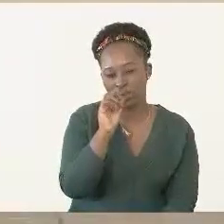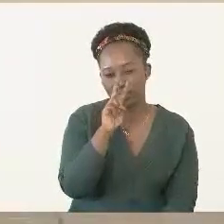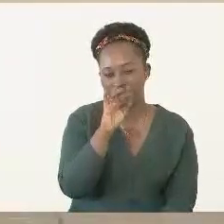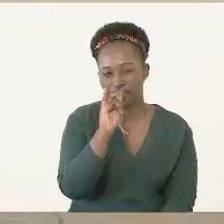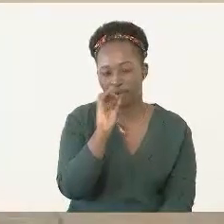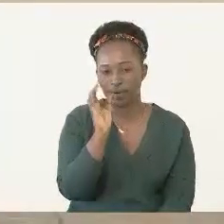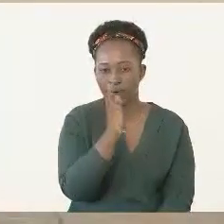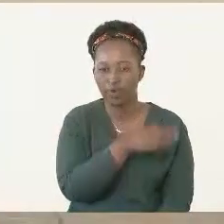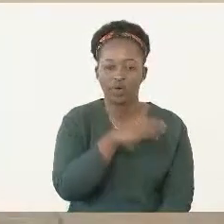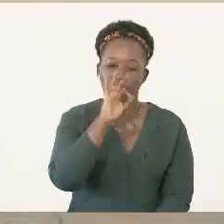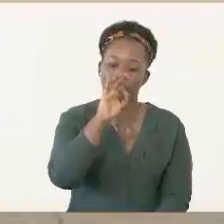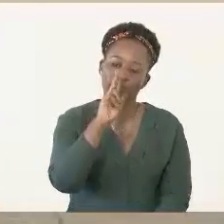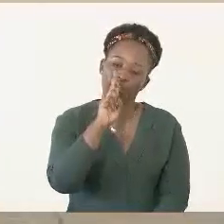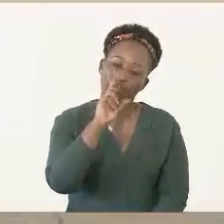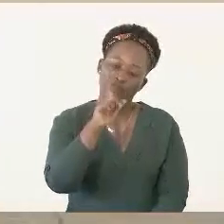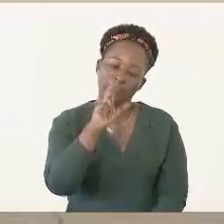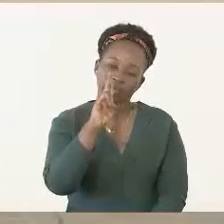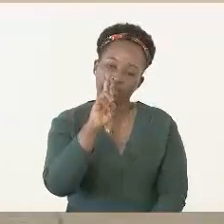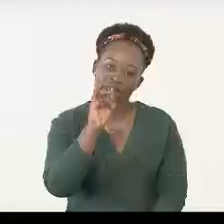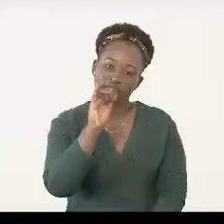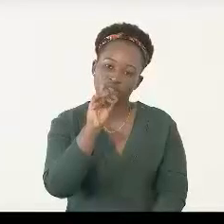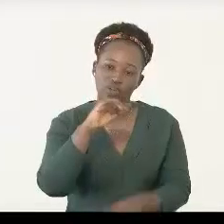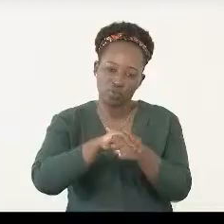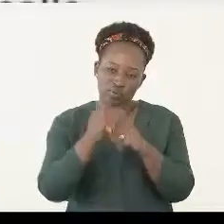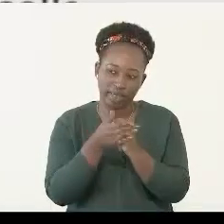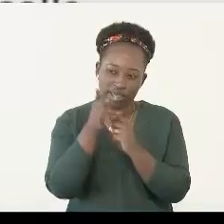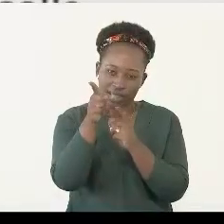that place wet and soft.